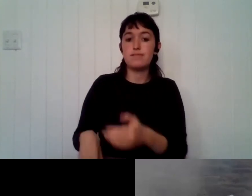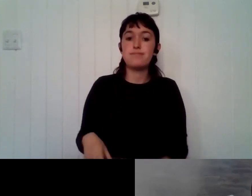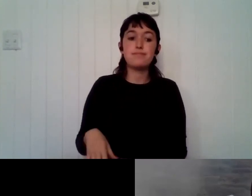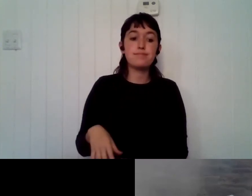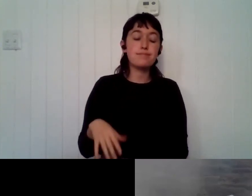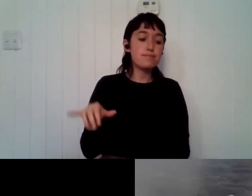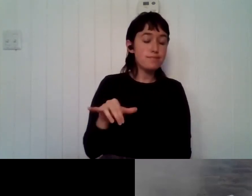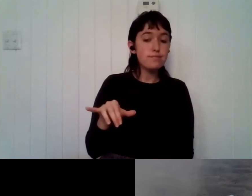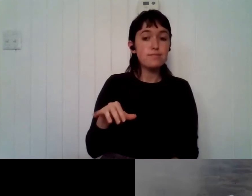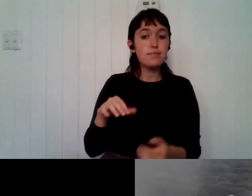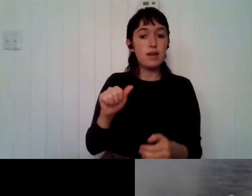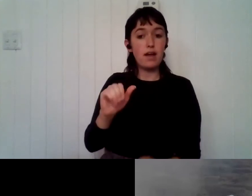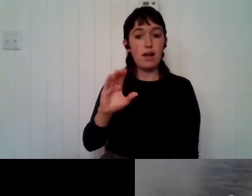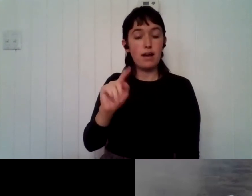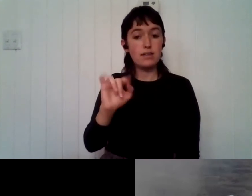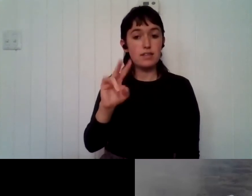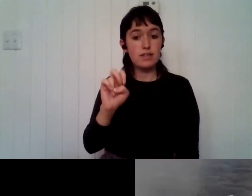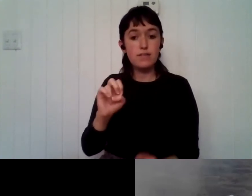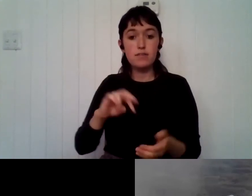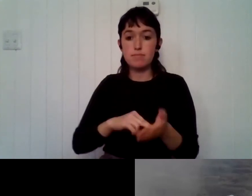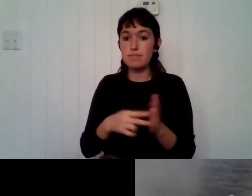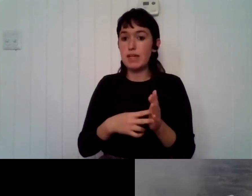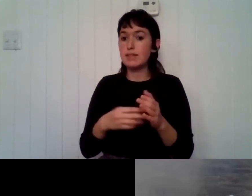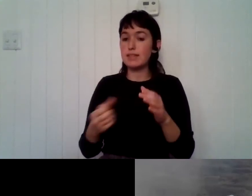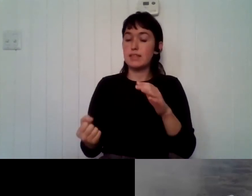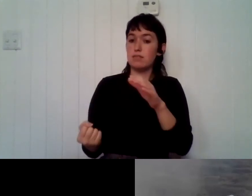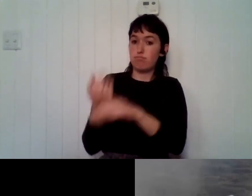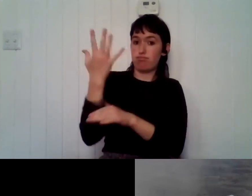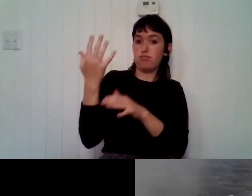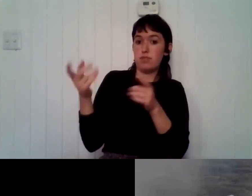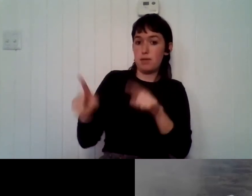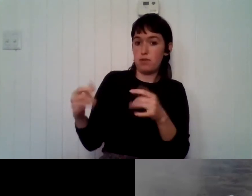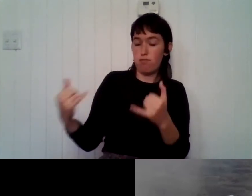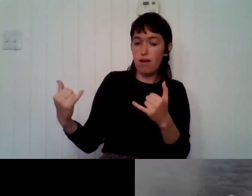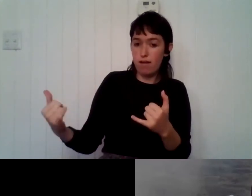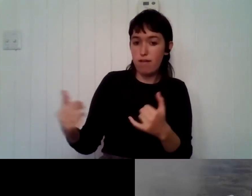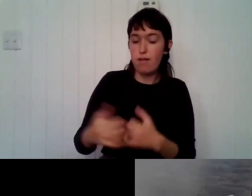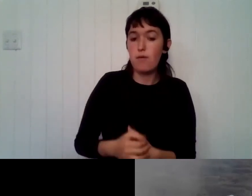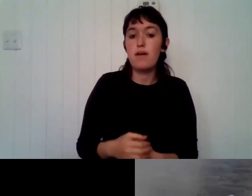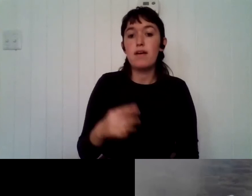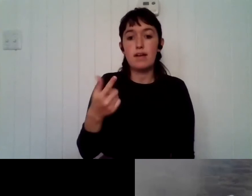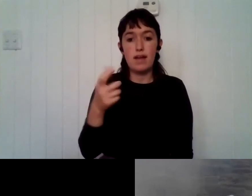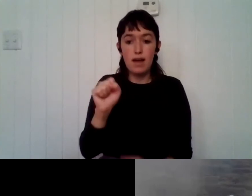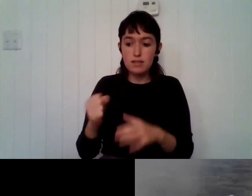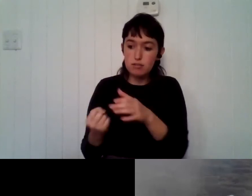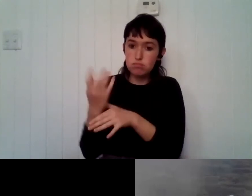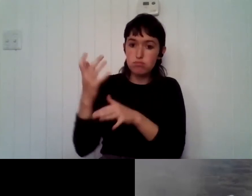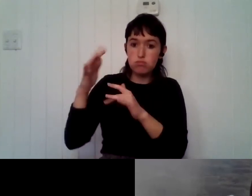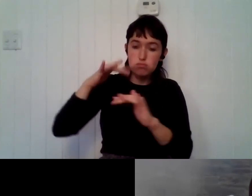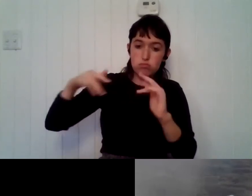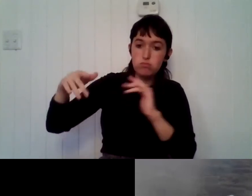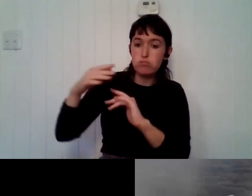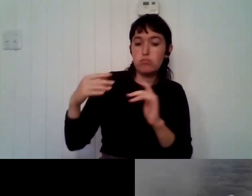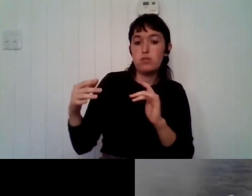there's gases, volcanic products coming out of them all the time. It means that there's either lava